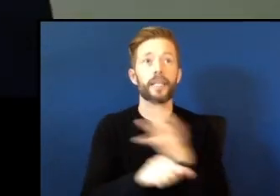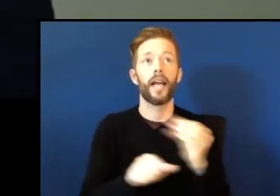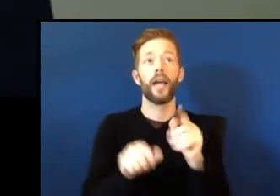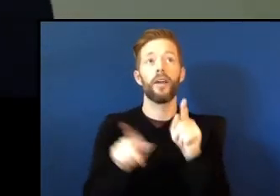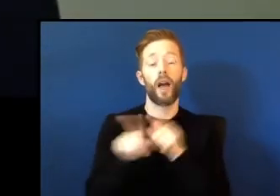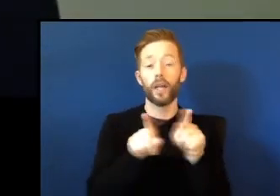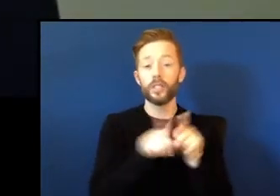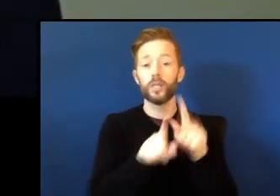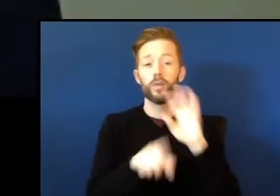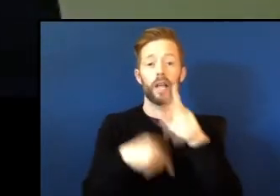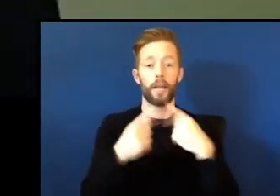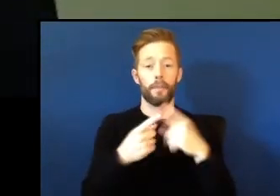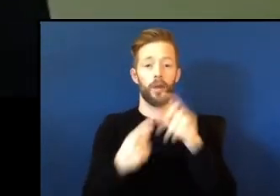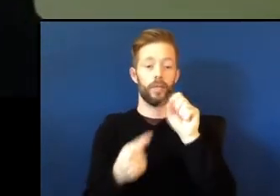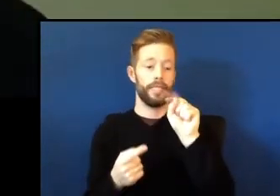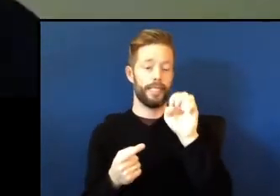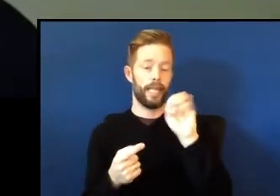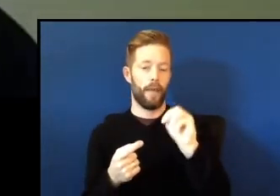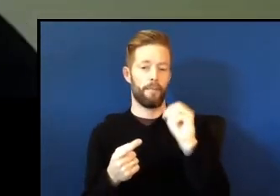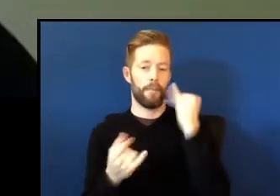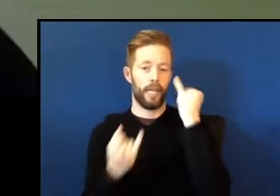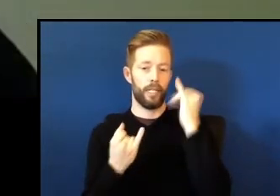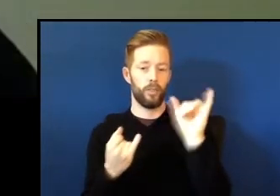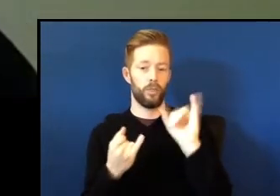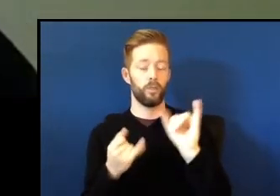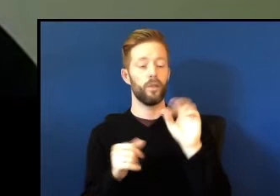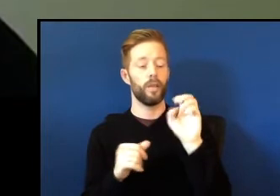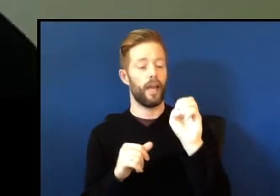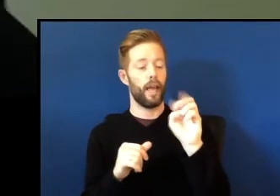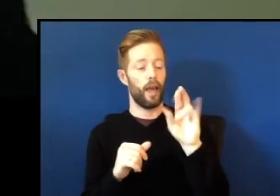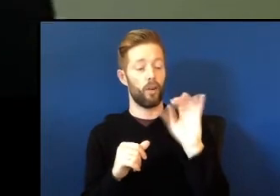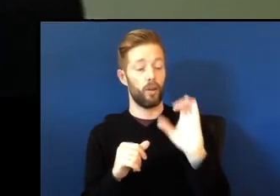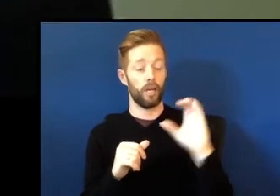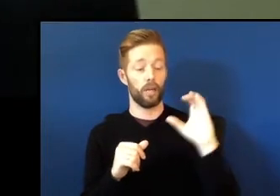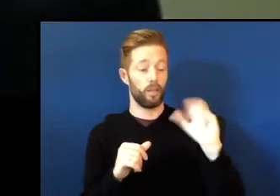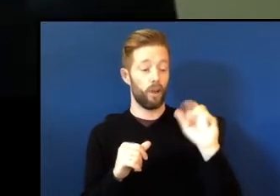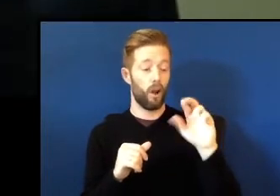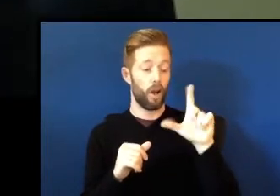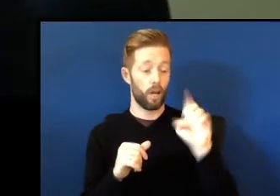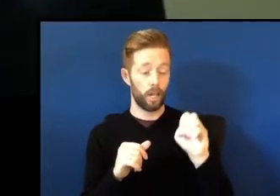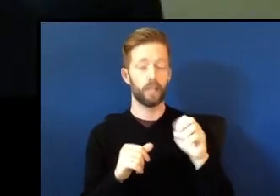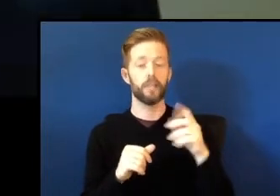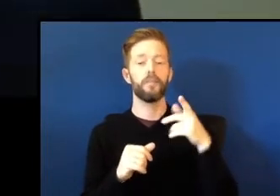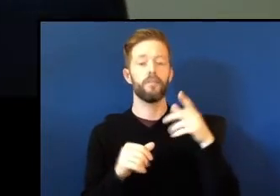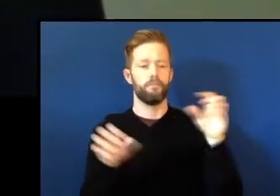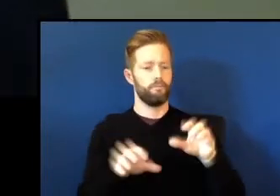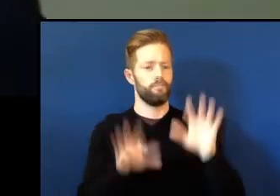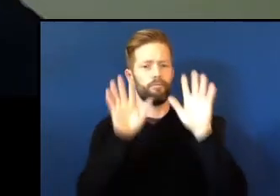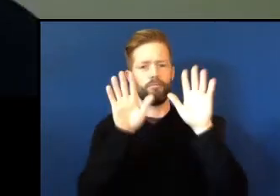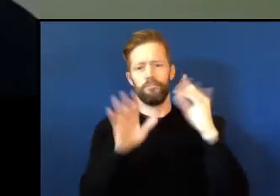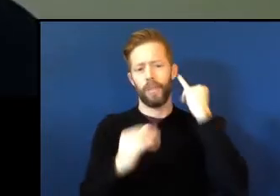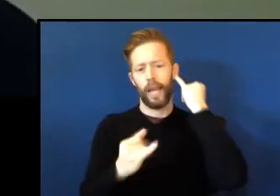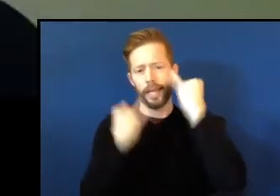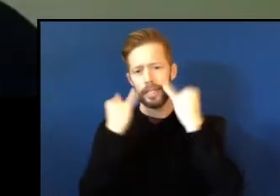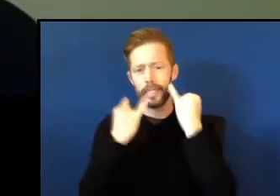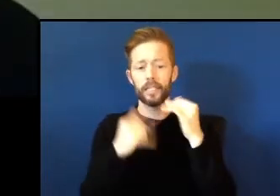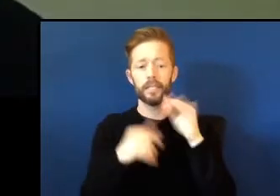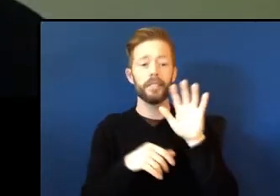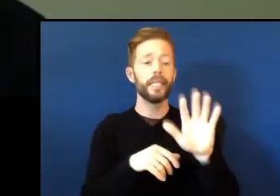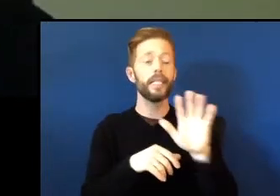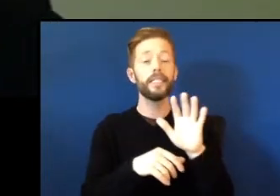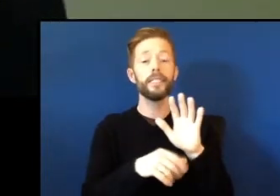and also the talk about STEM ideas also. I know Eric Carle has done a really good job, and lots of his are sort of